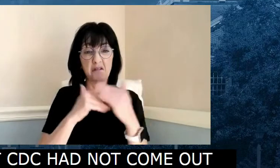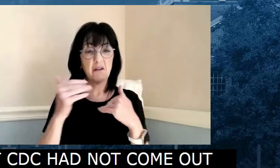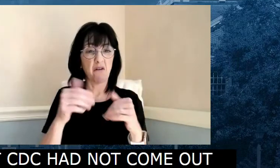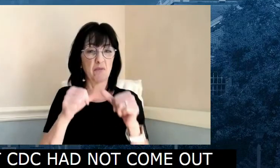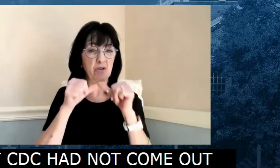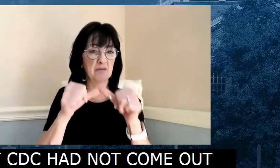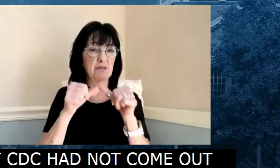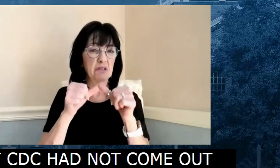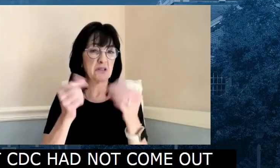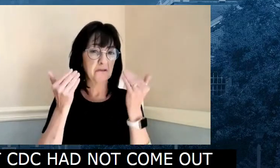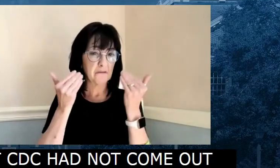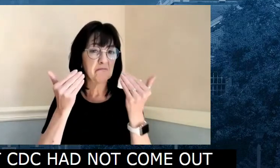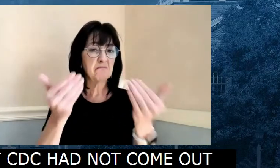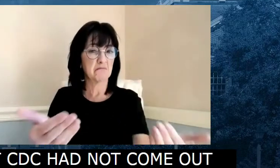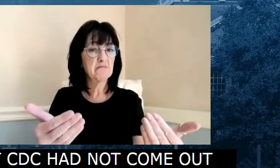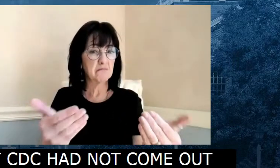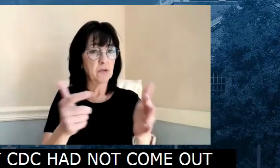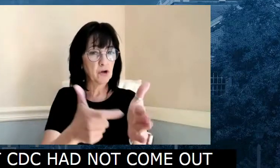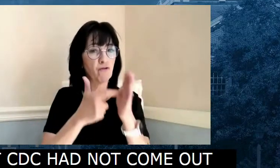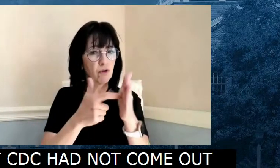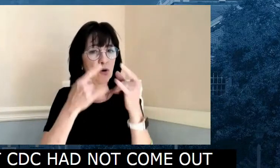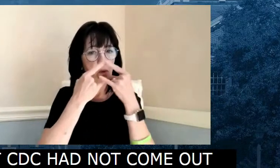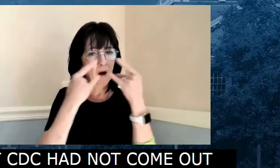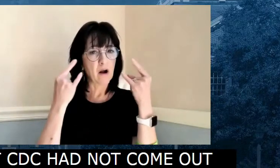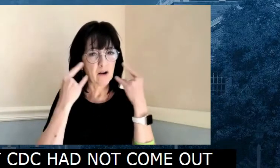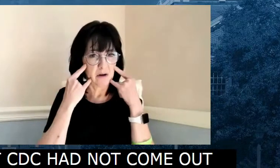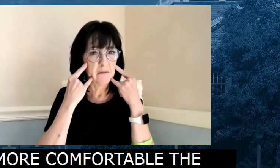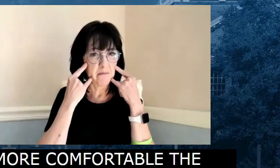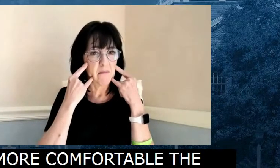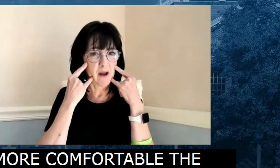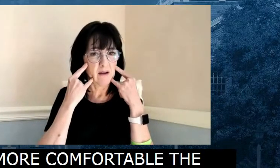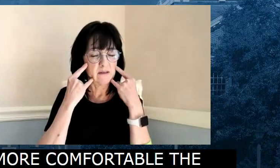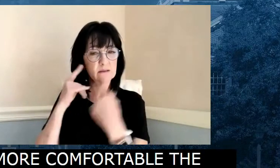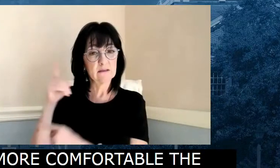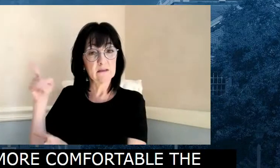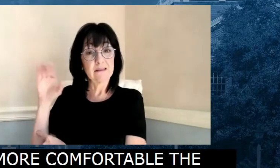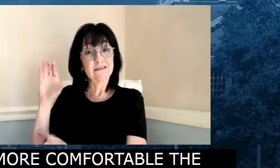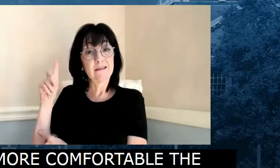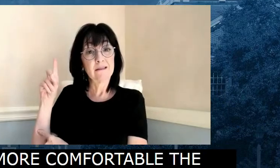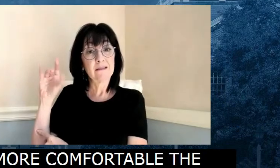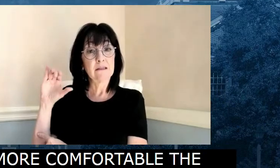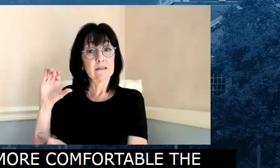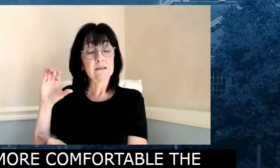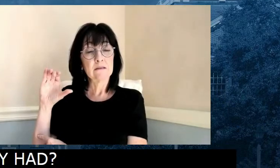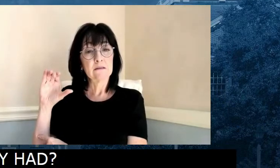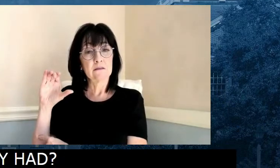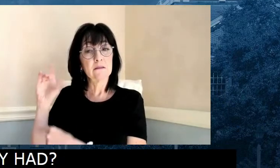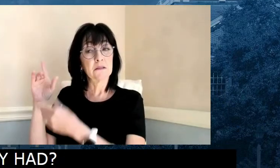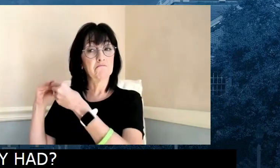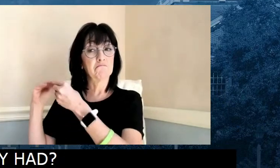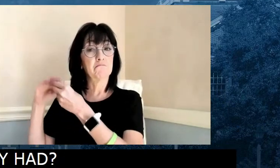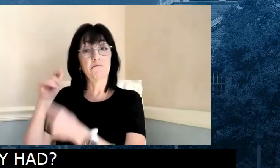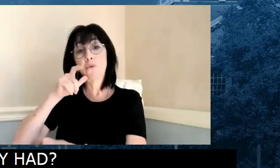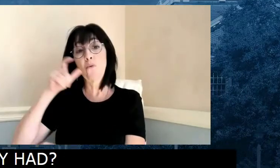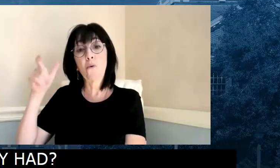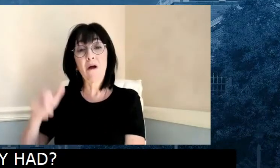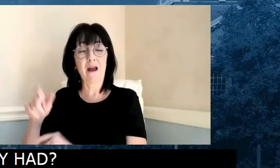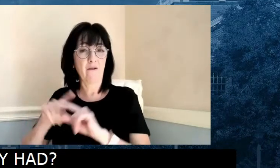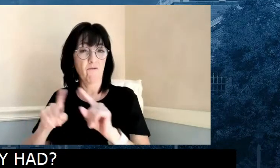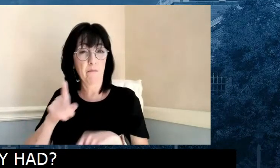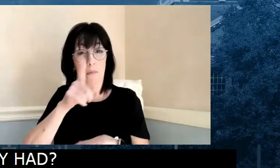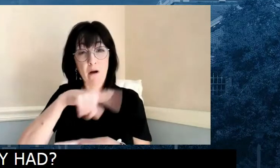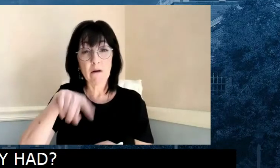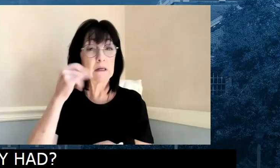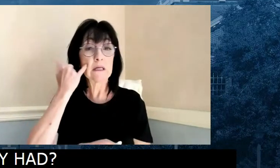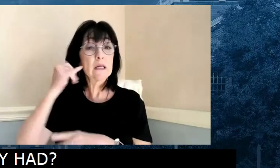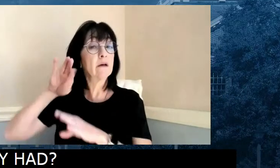previously had? Yeah, I think it's a great question too. I think we're coming up to a place